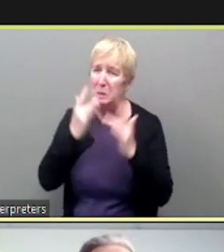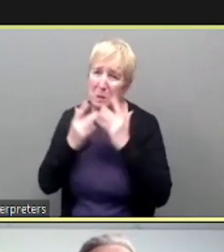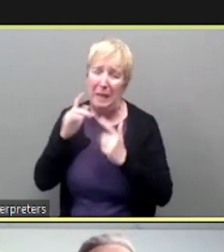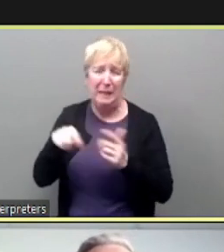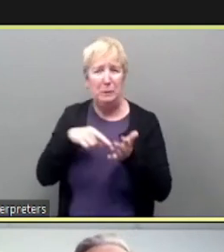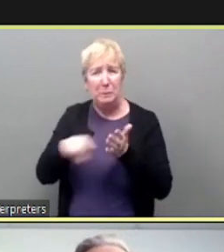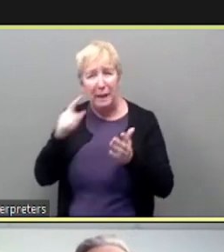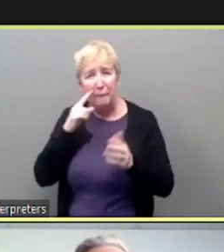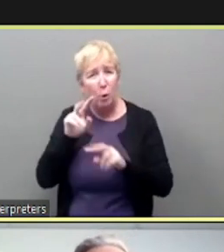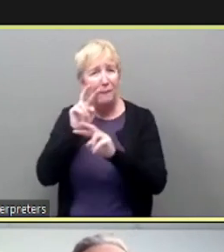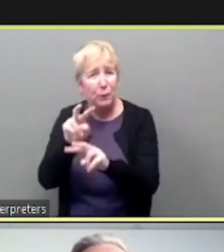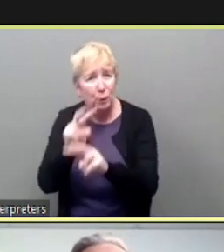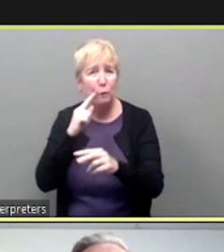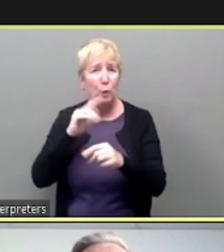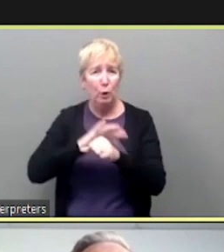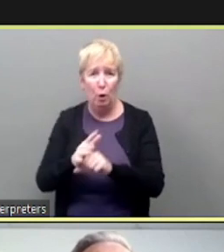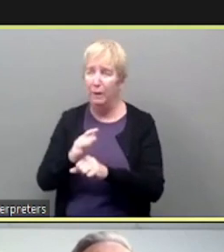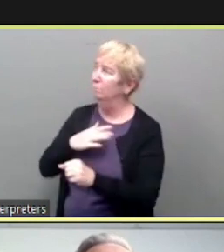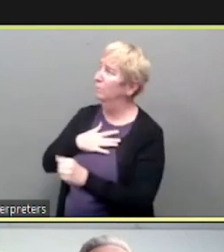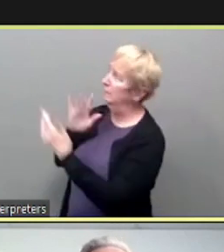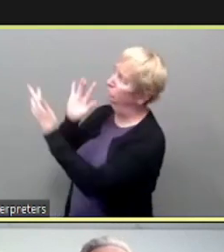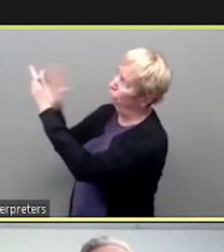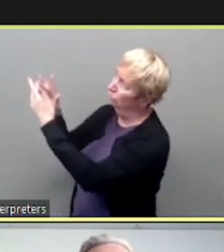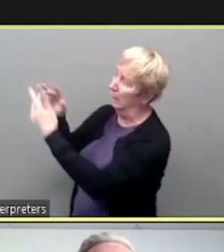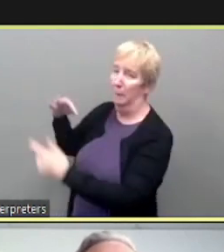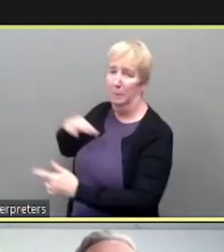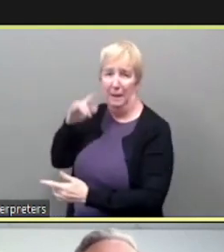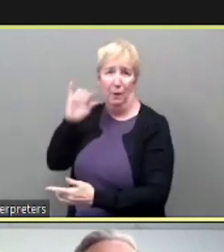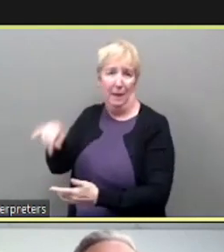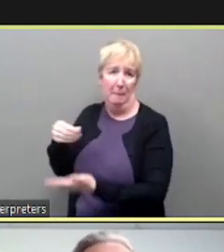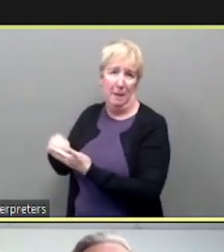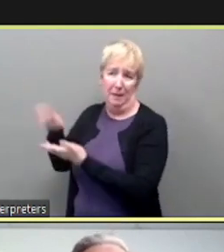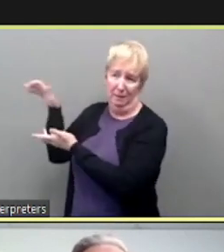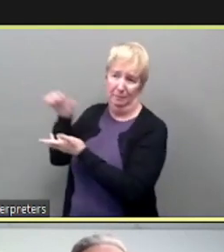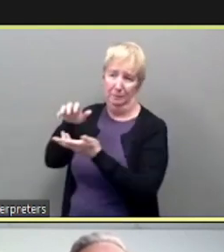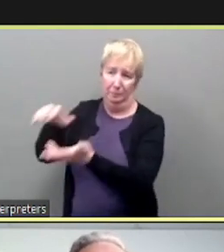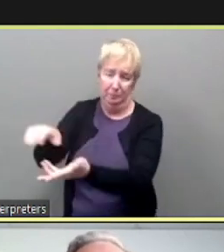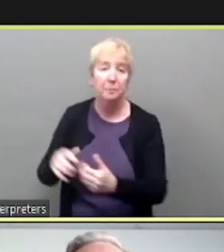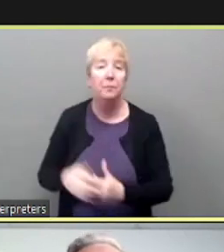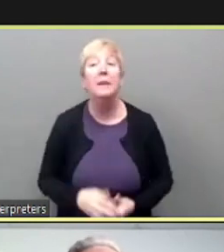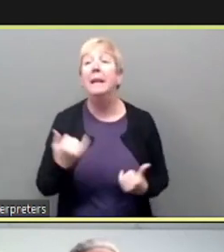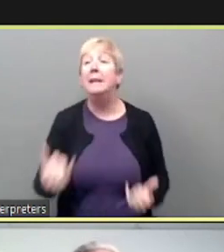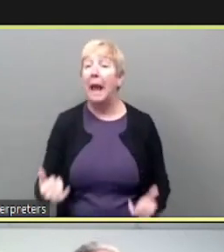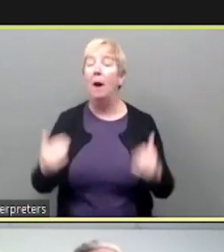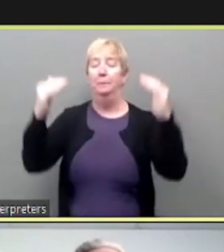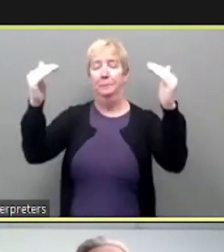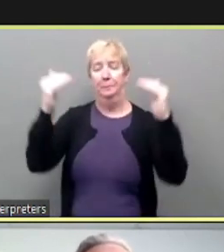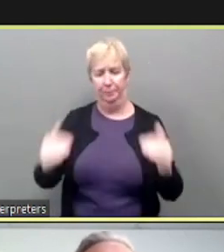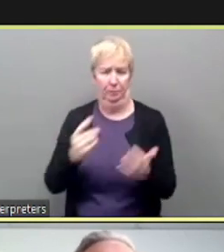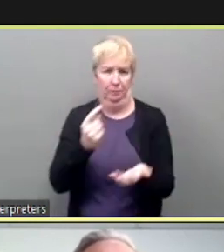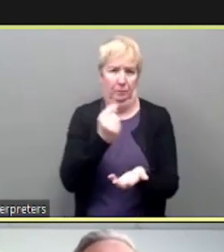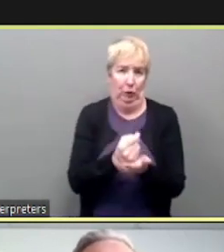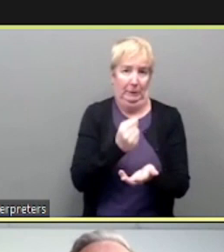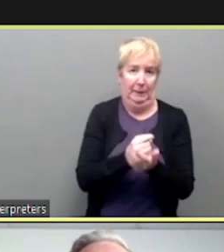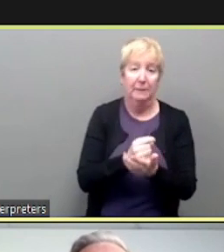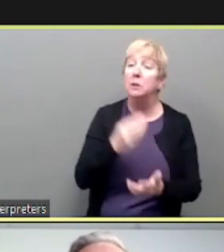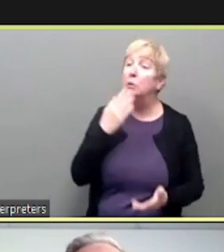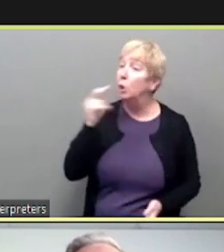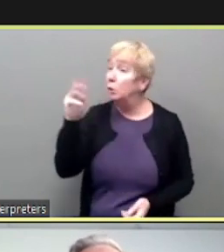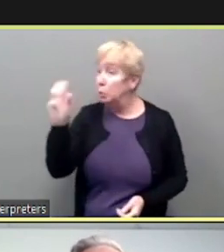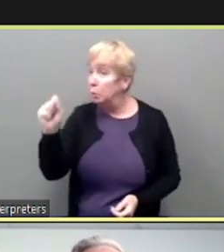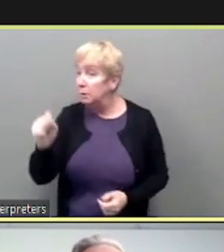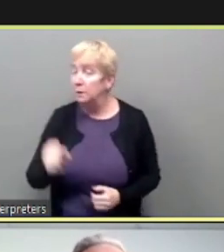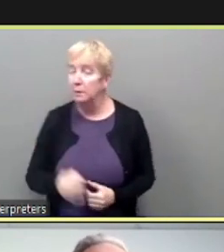federal benefit. New paragraph, new slide, please. Treatments, again, good news on the treatment